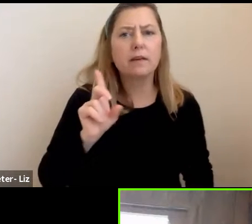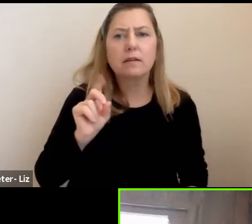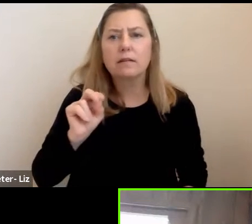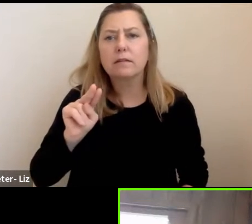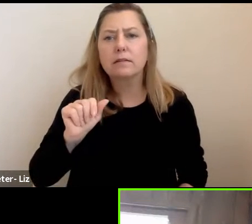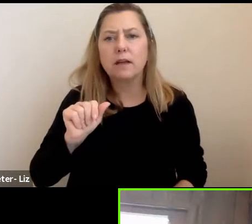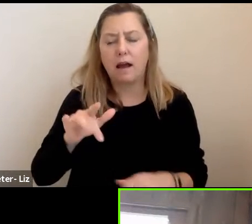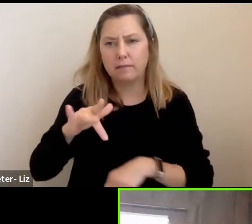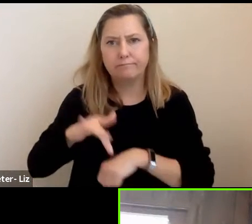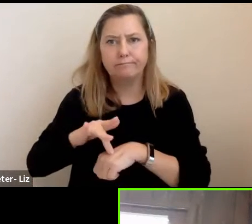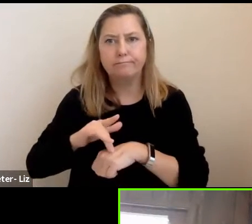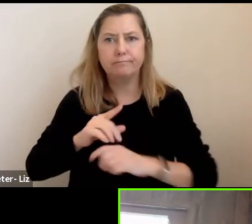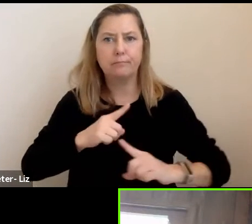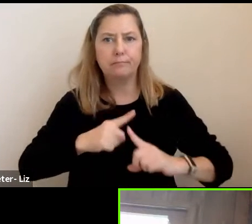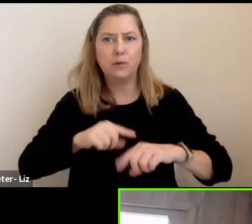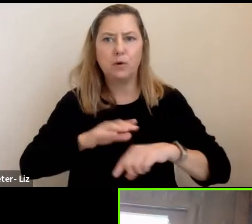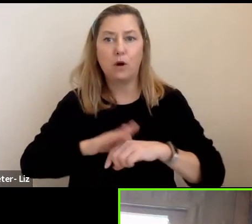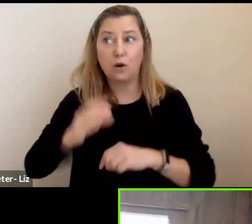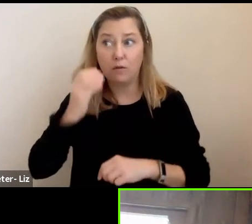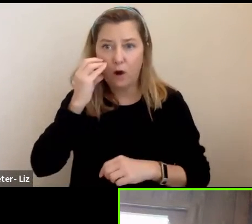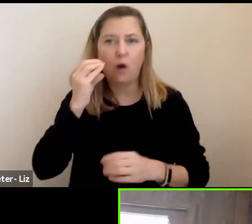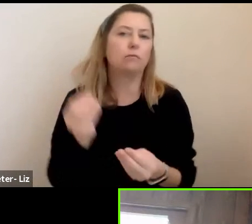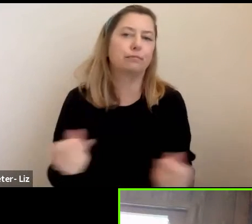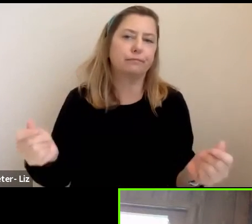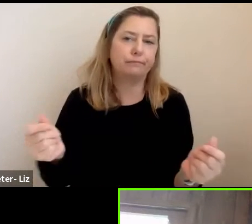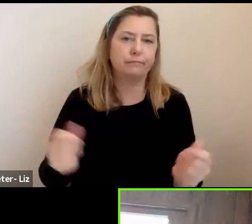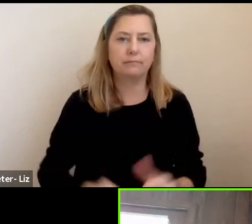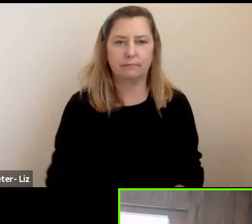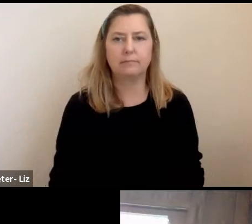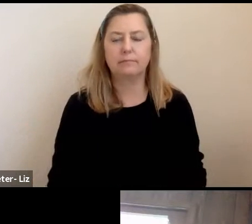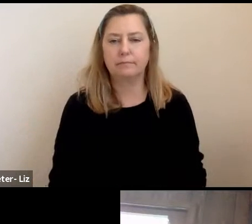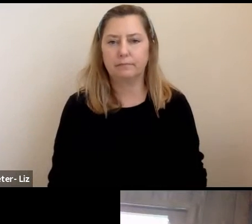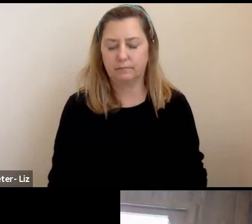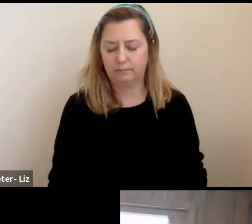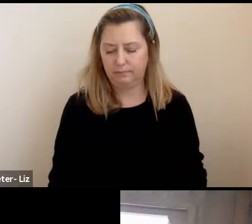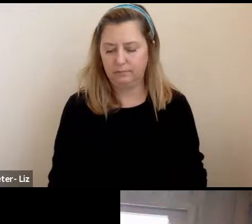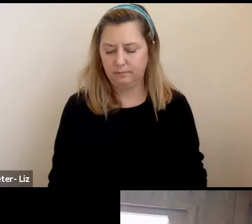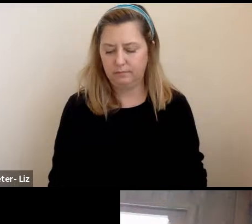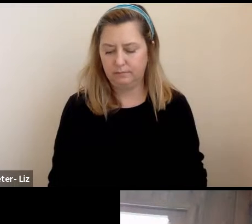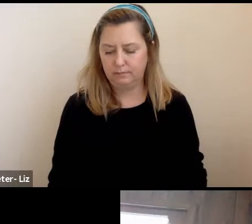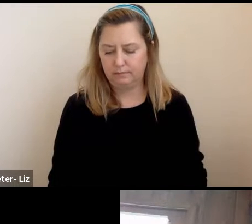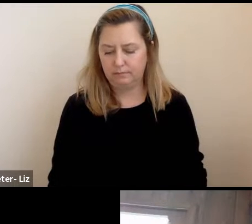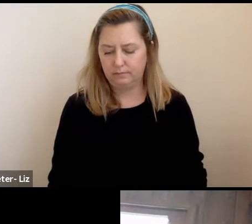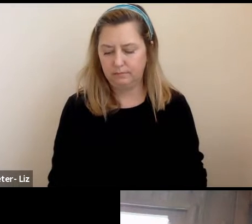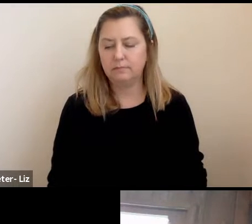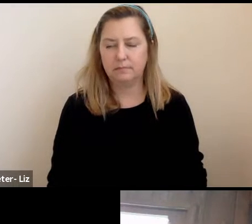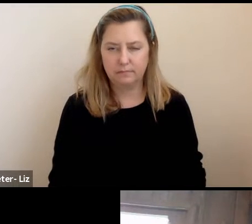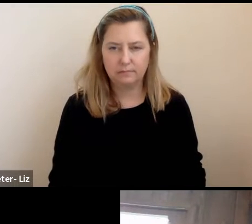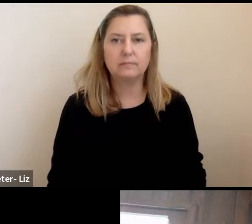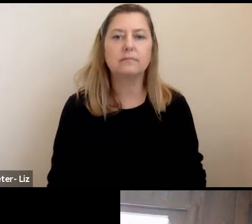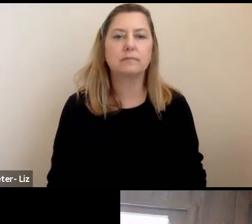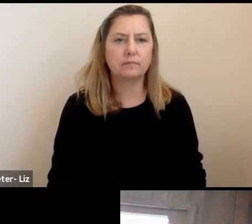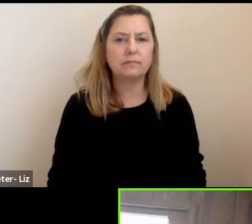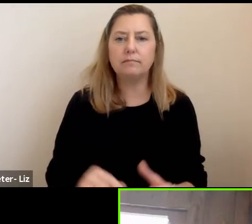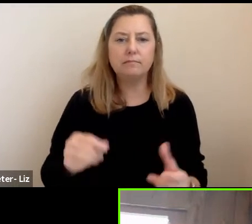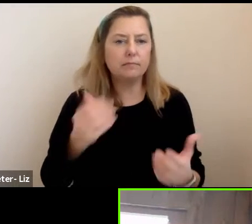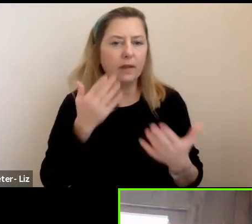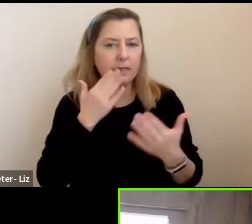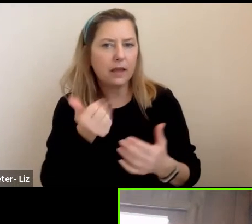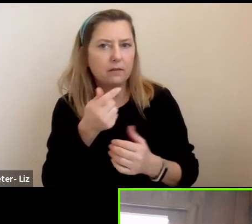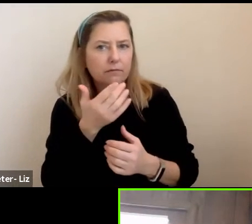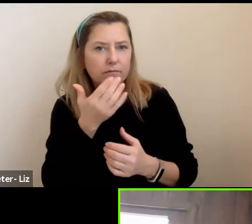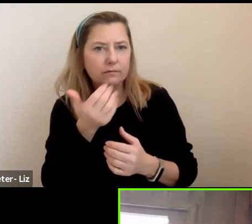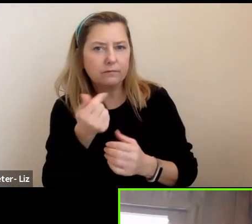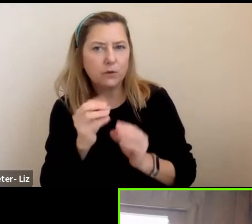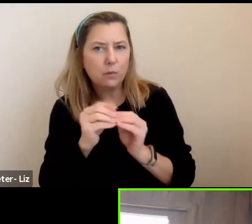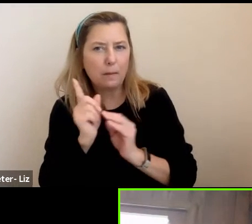phone, muted her phone, it went away. Okay. All right. Thank you. Give us just a couple more Now minutes. we can hear